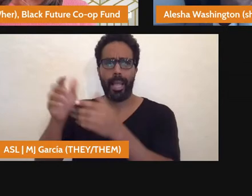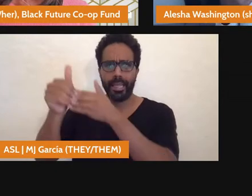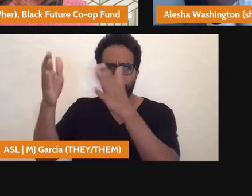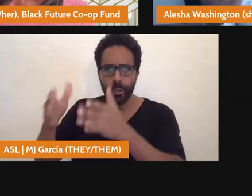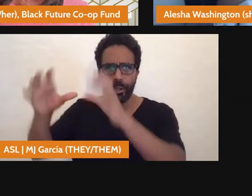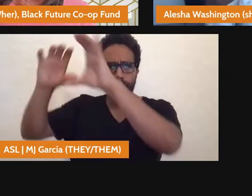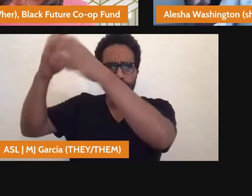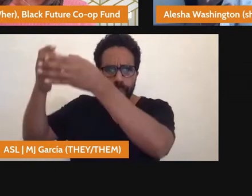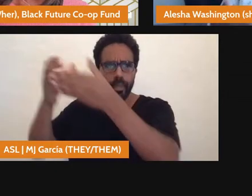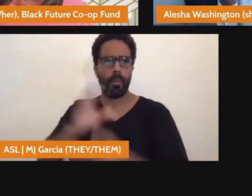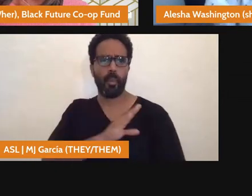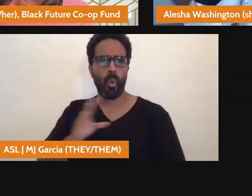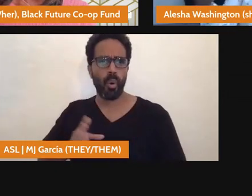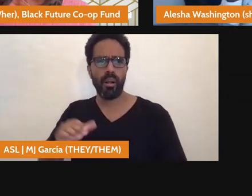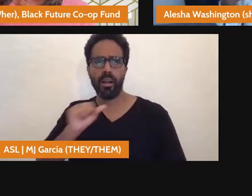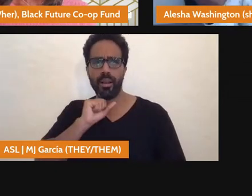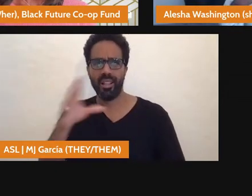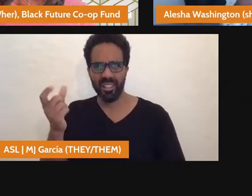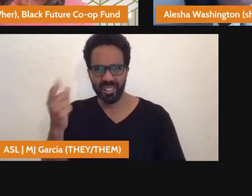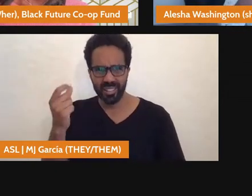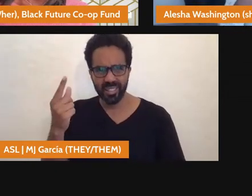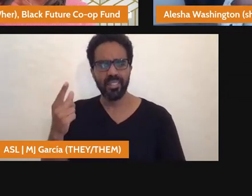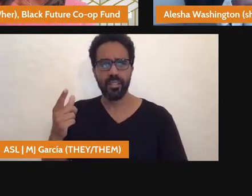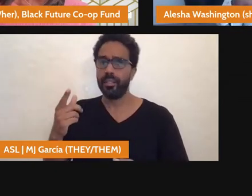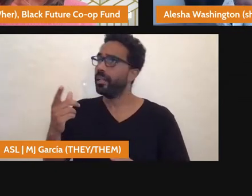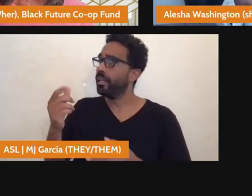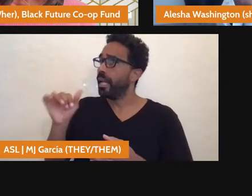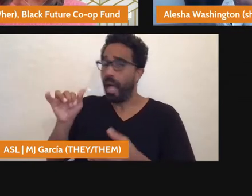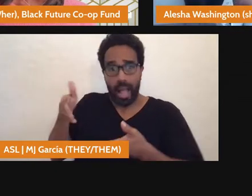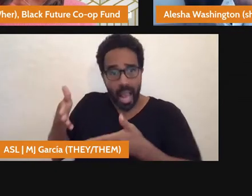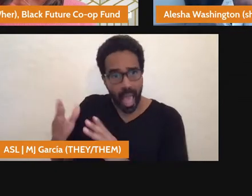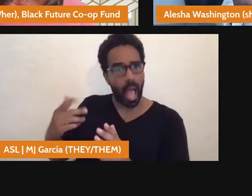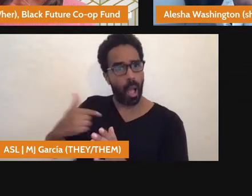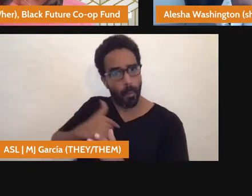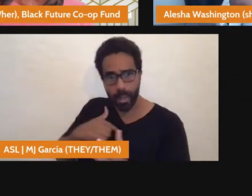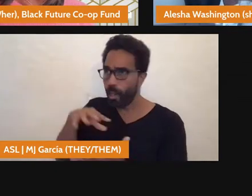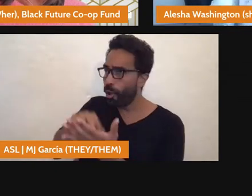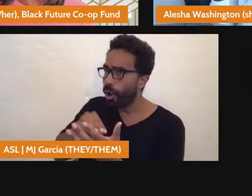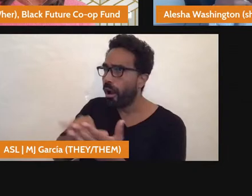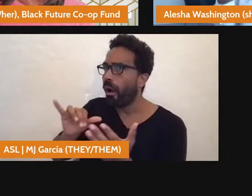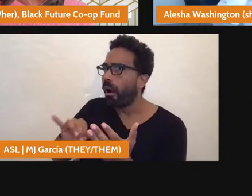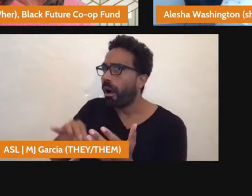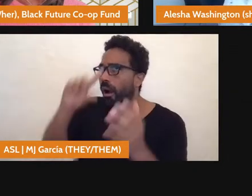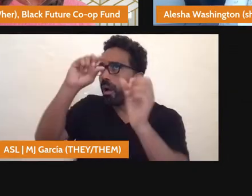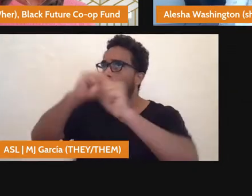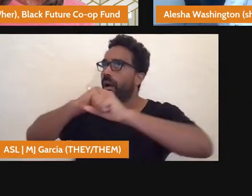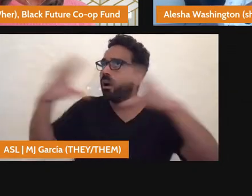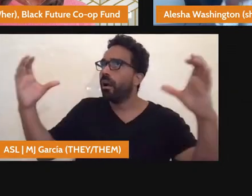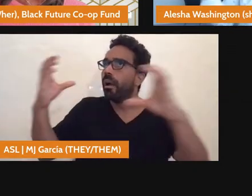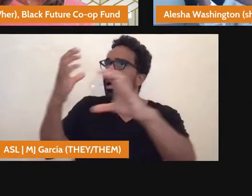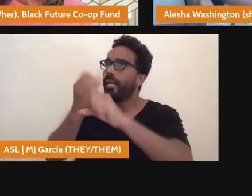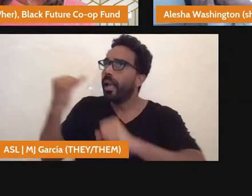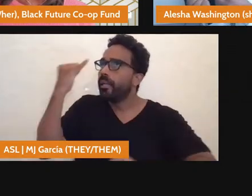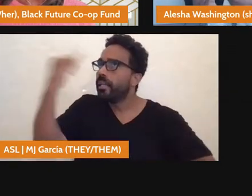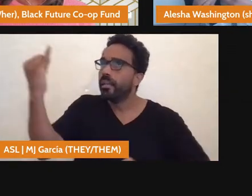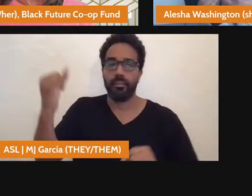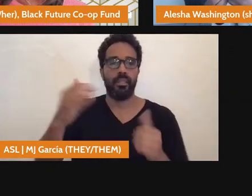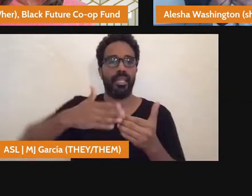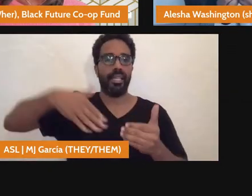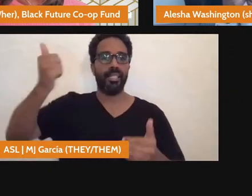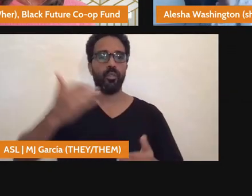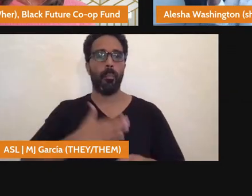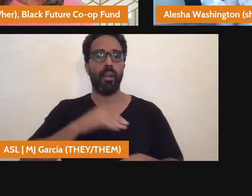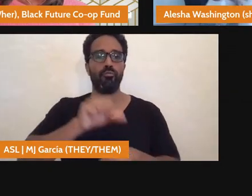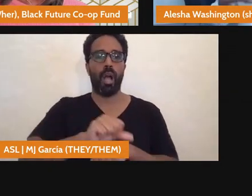like, you got to help me help you, right? Like, so that's where the bi-directional part of that relationship comes in of I could be an advocate, but you got to help me with